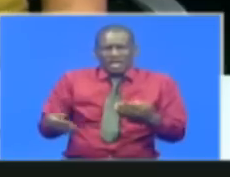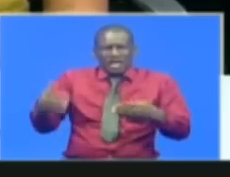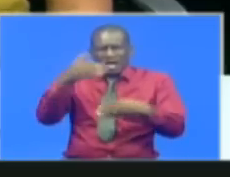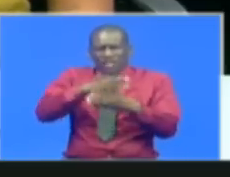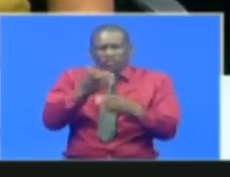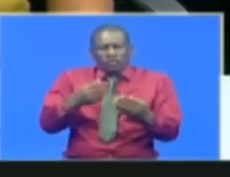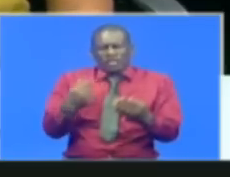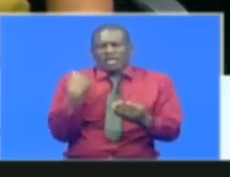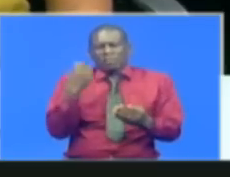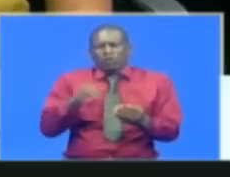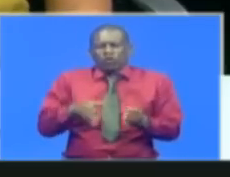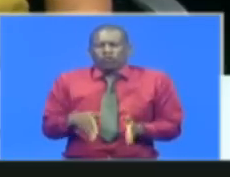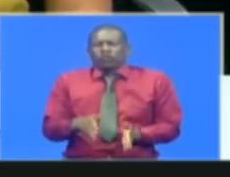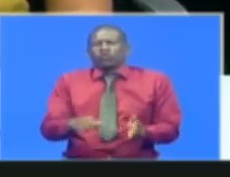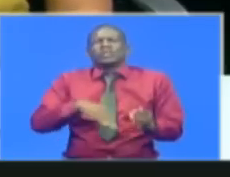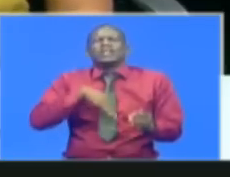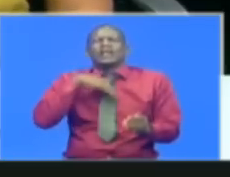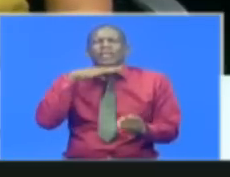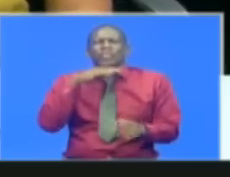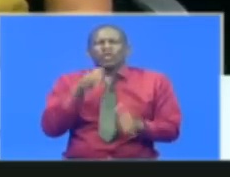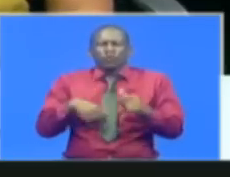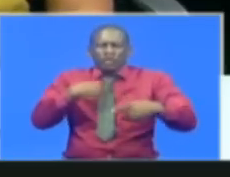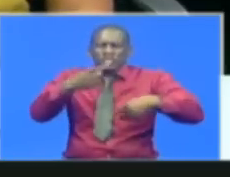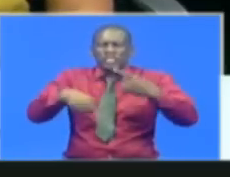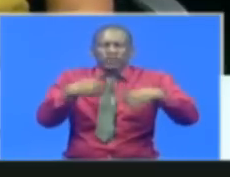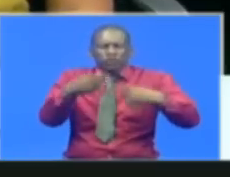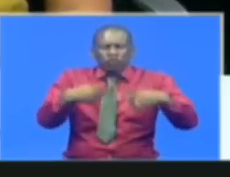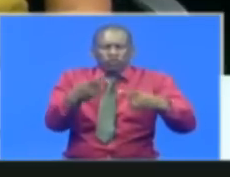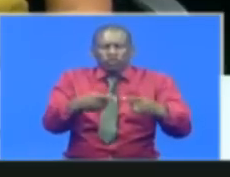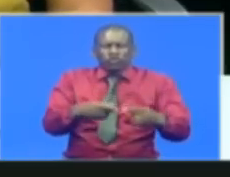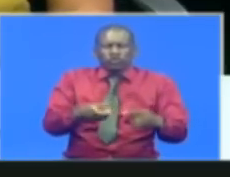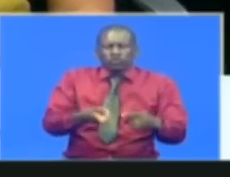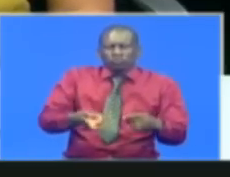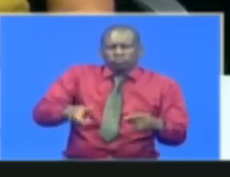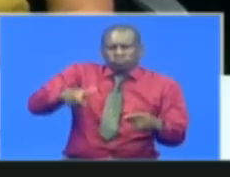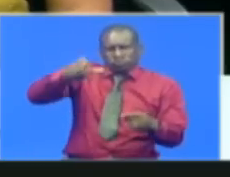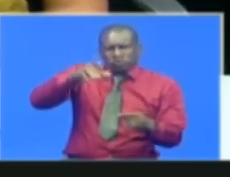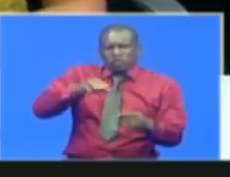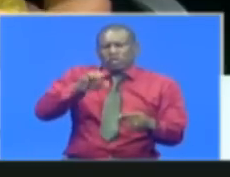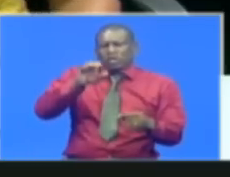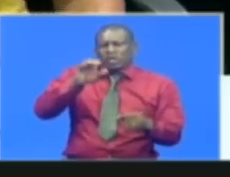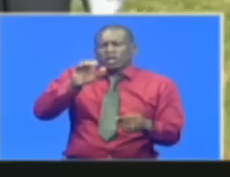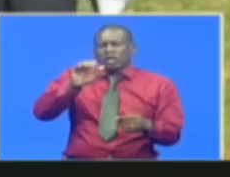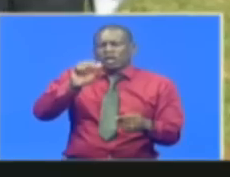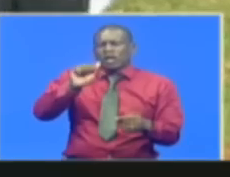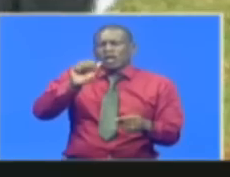statistics on road carnage that has continued to claim lives. Anita Nkonge has more details.